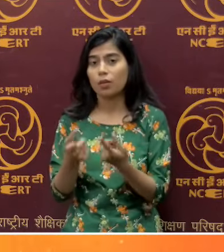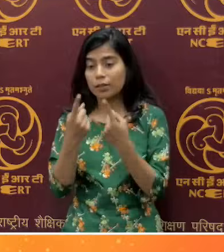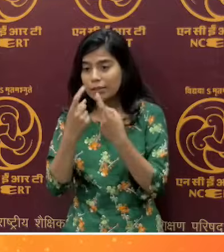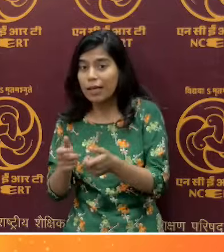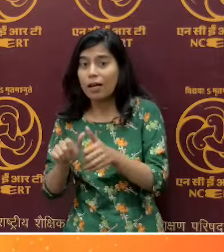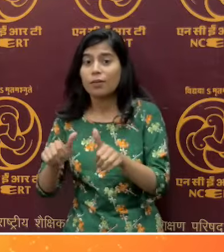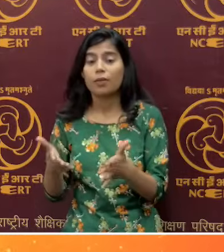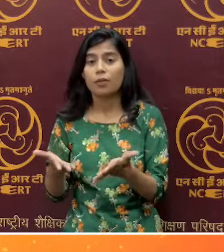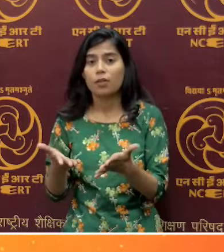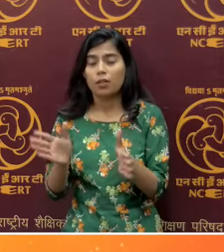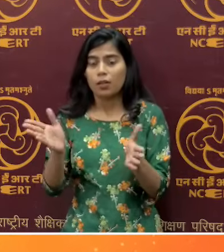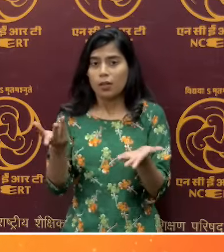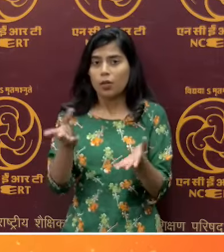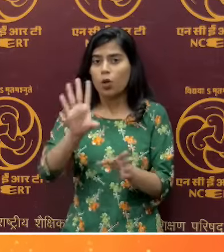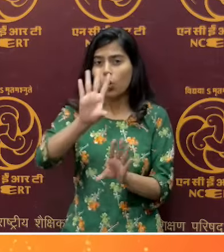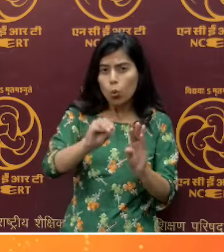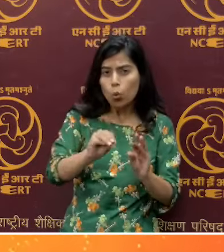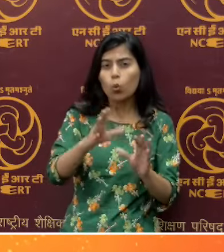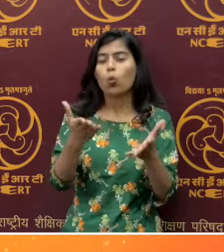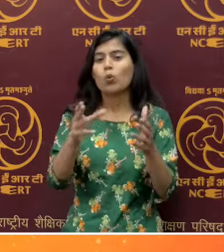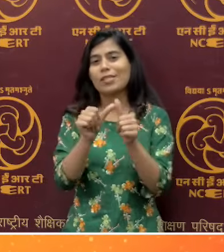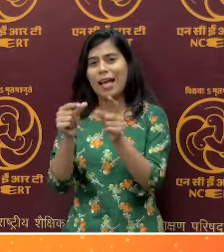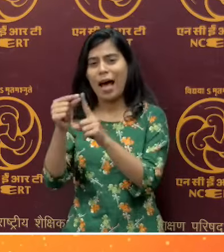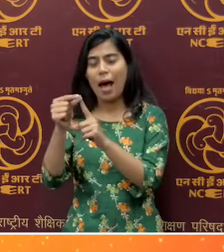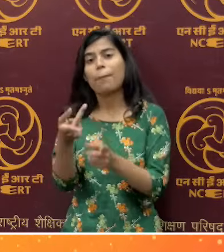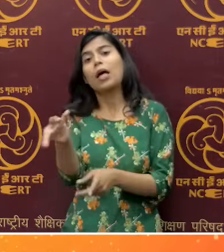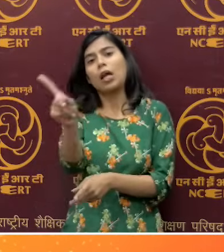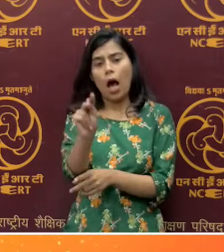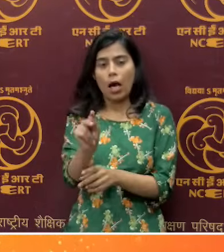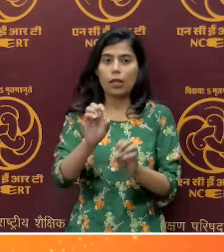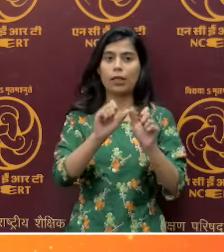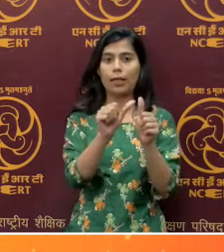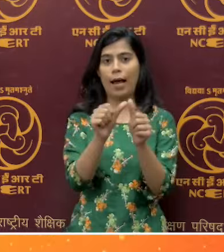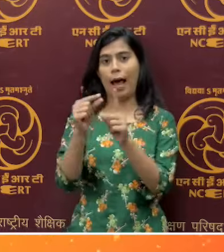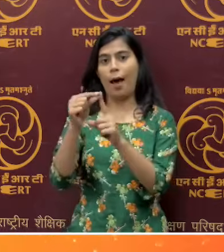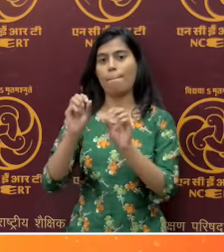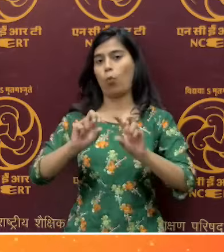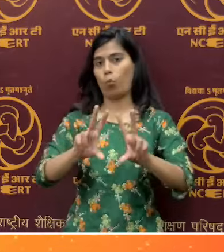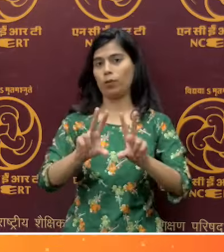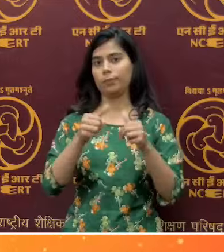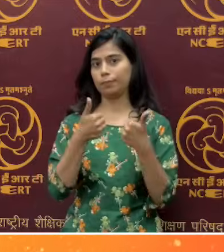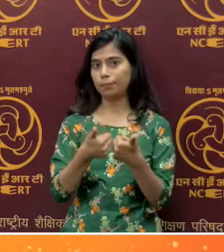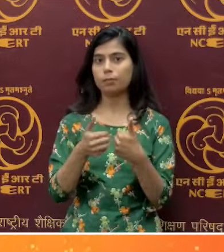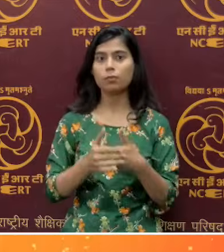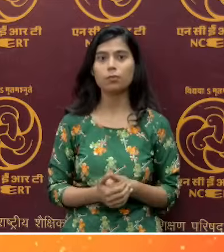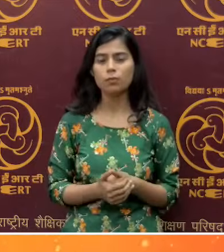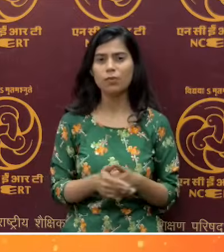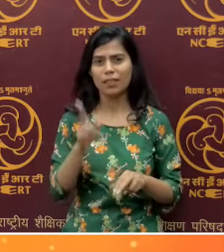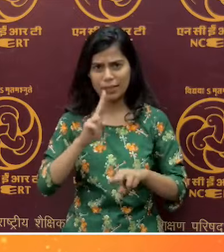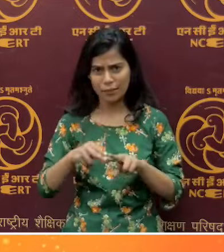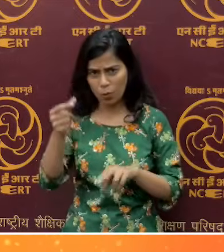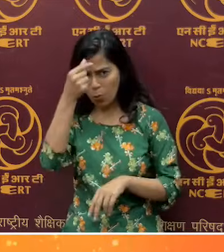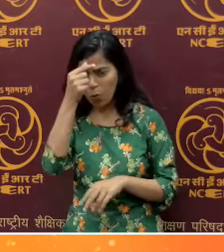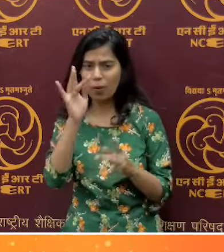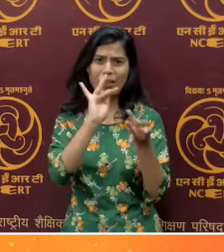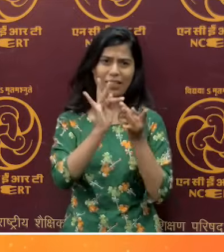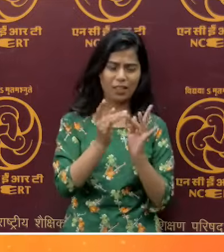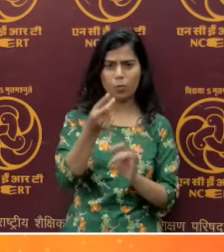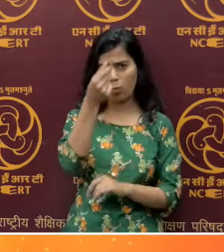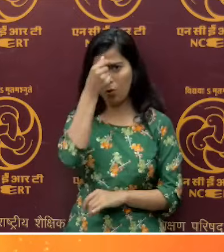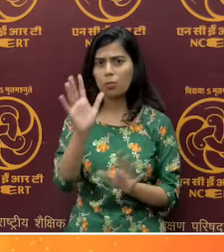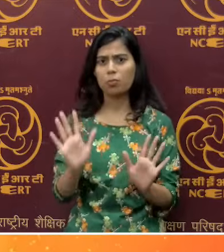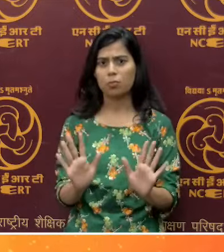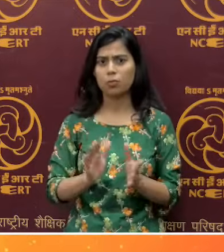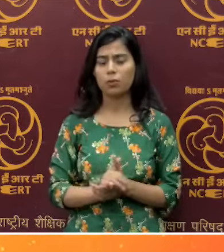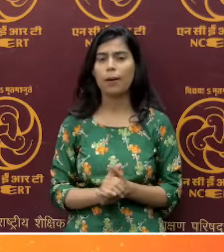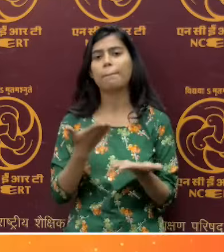can close it your app, then reopen it, and then again try it. Might be user having some issue with the internet.